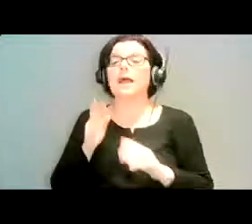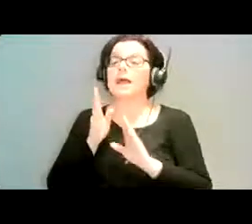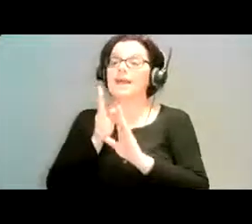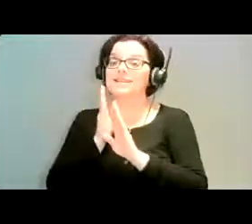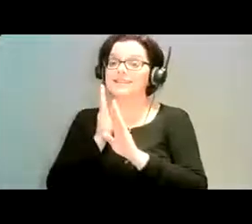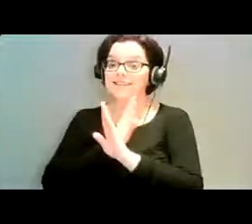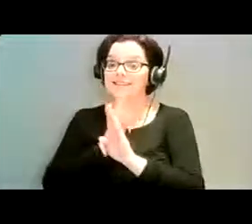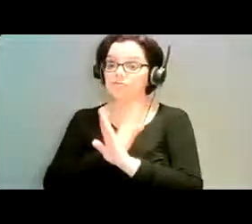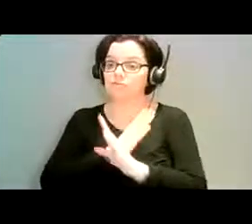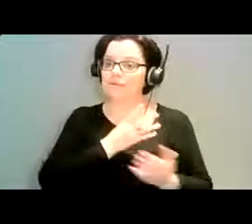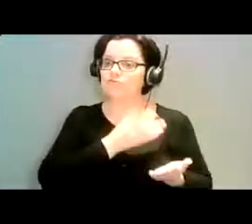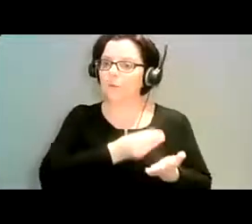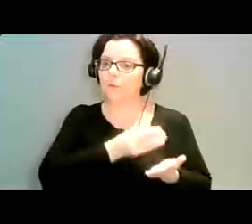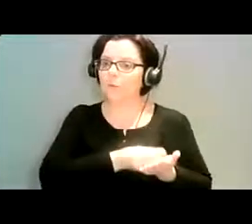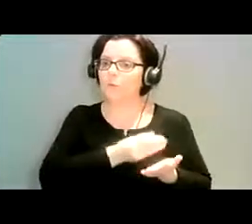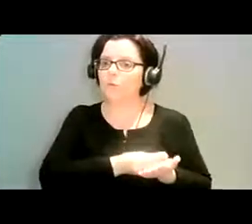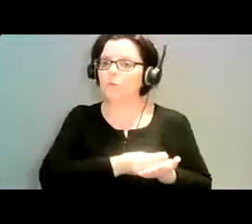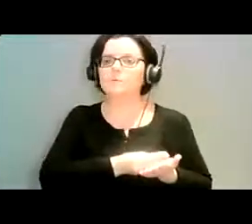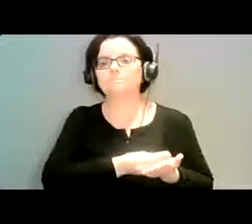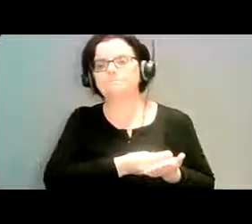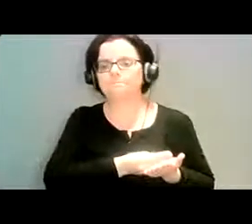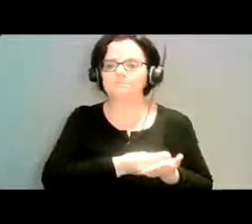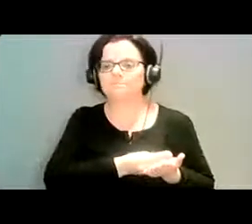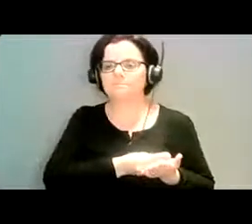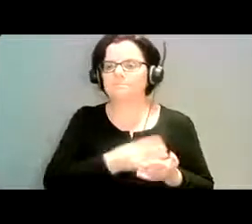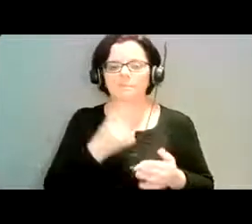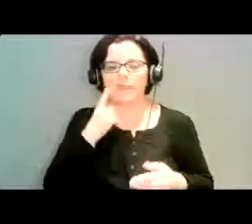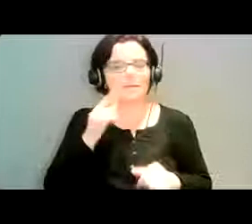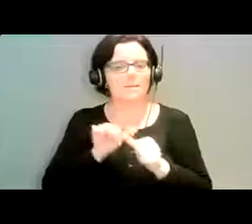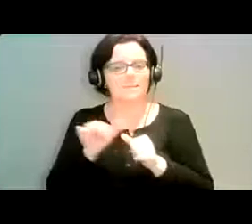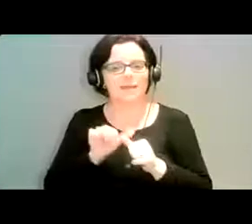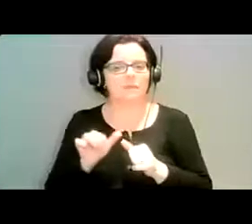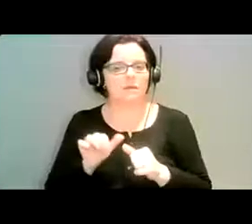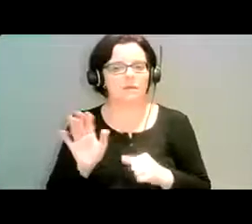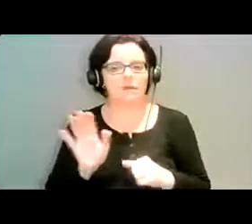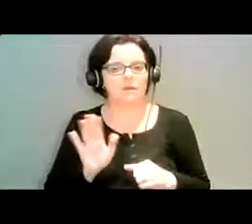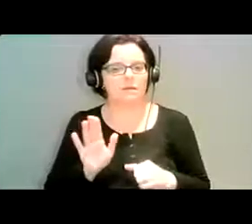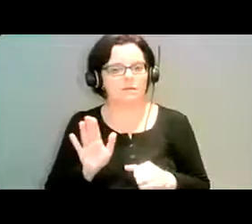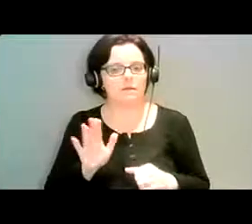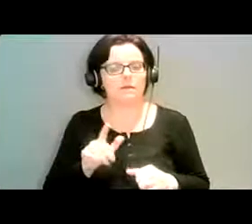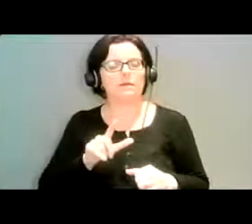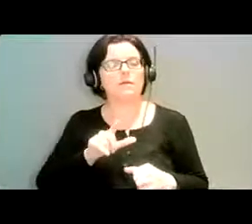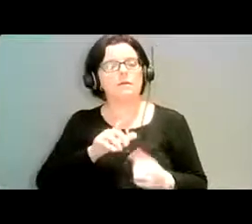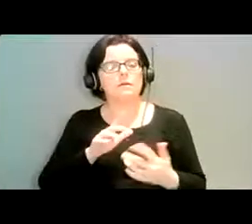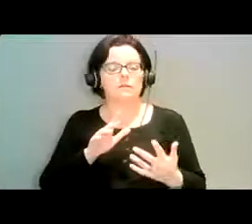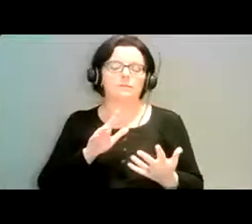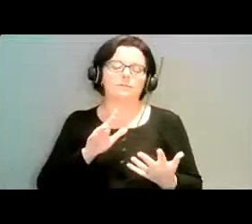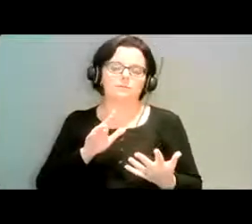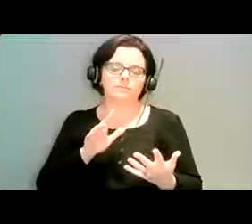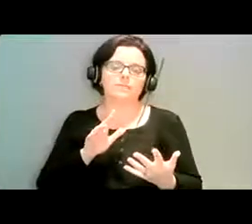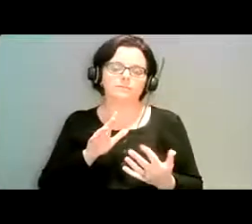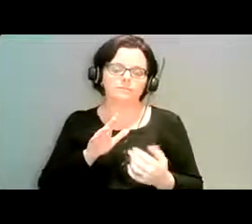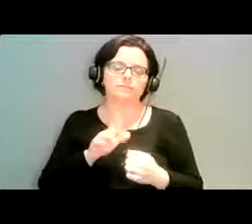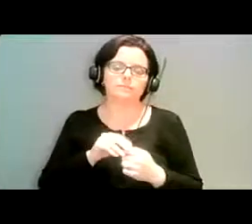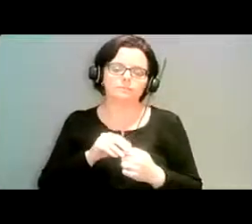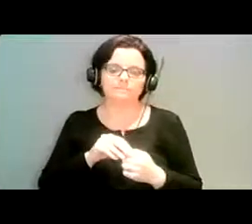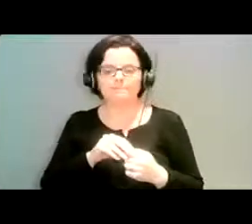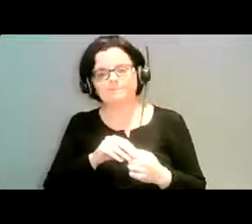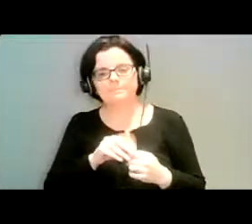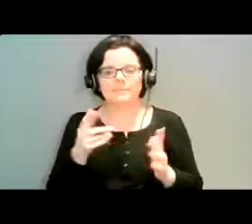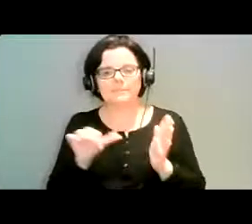secretly, I would advise against that, because but I suppose